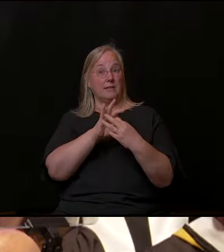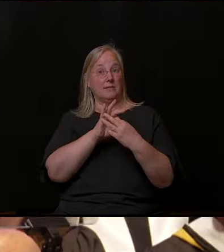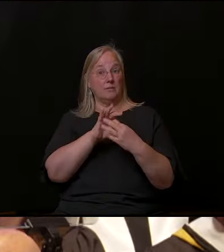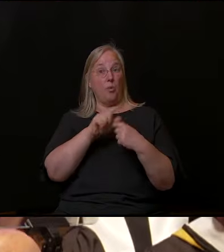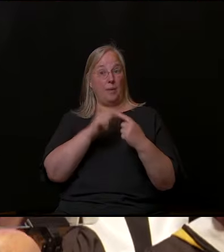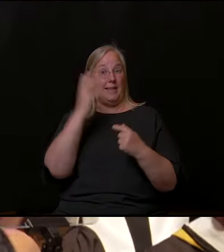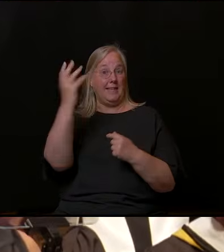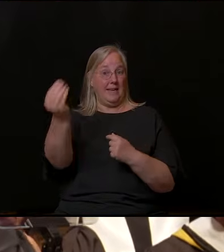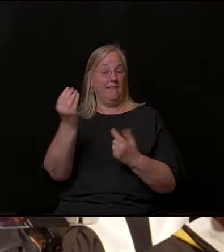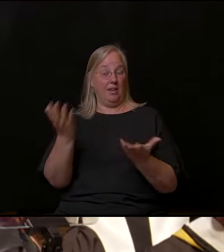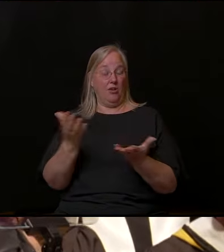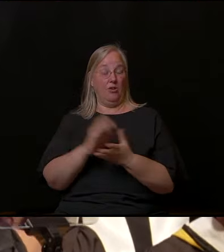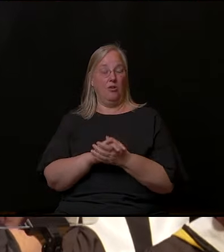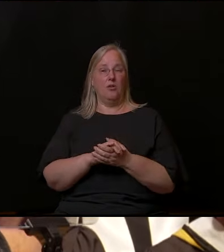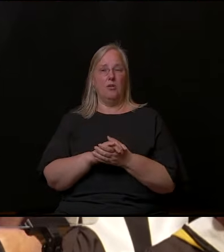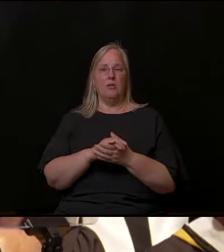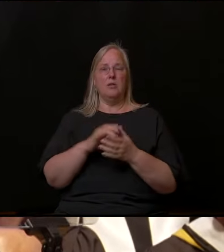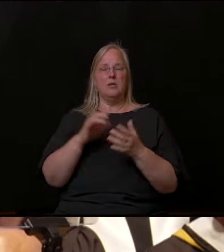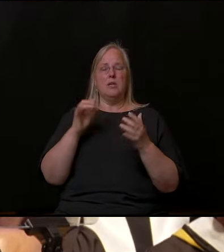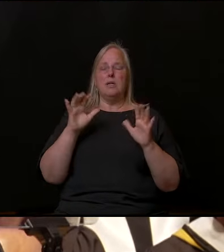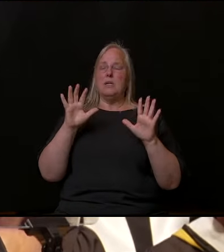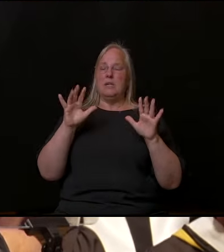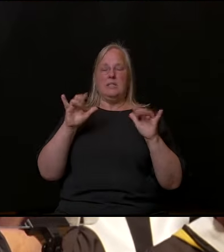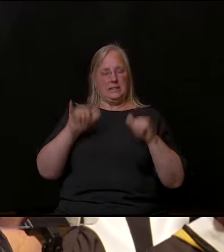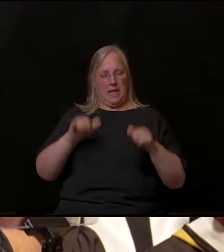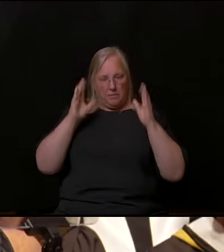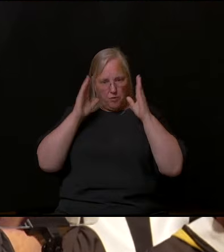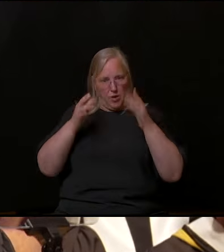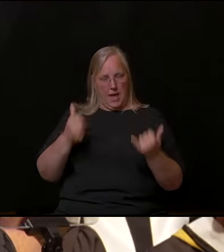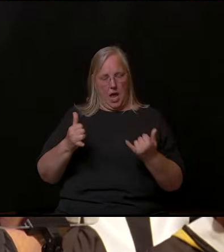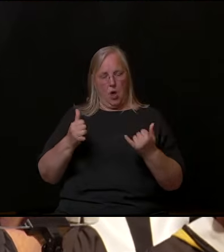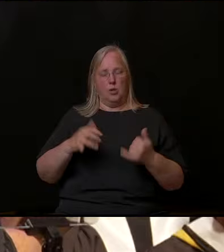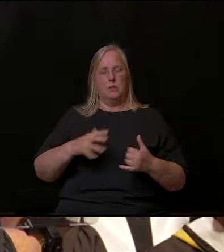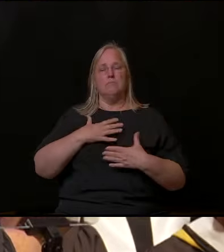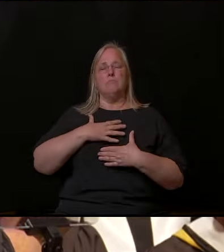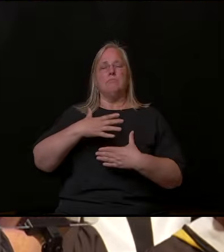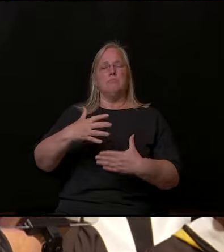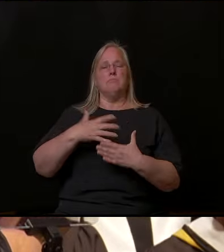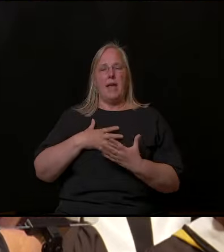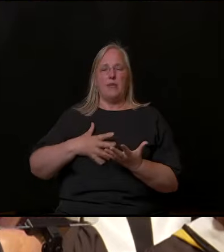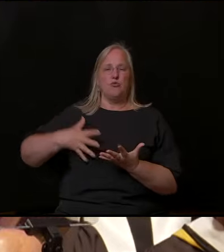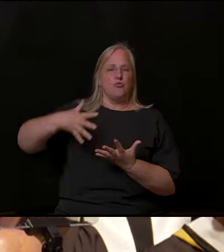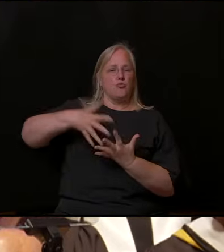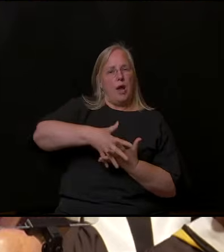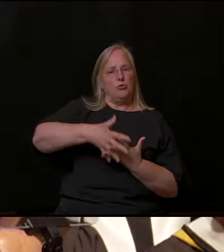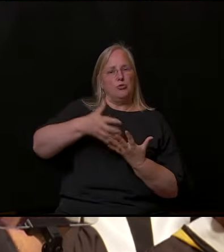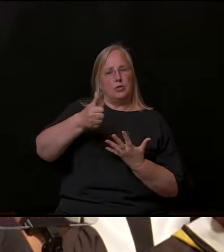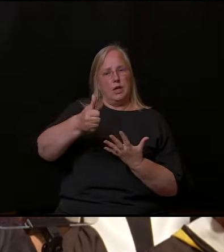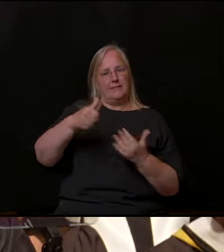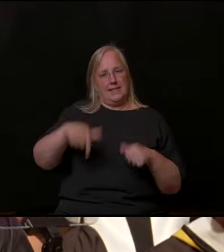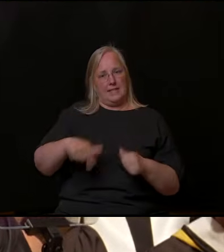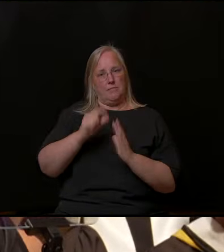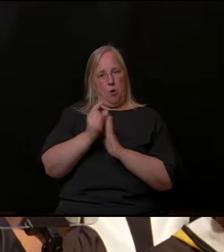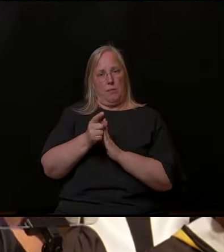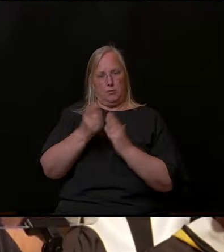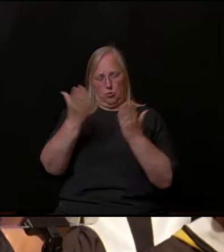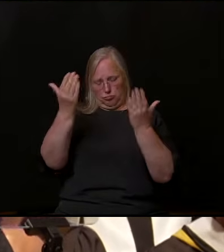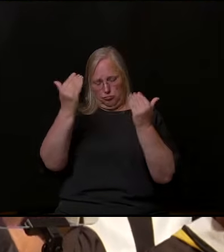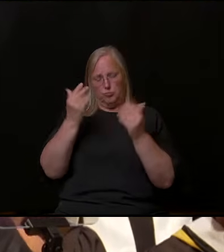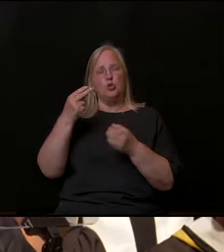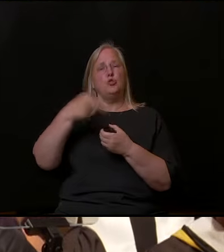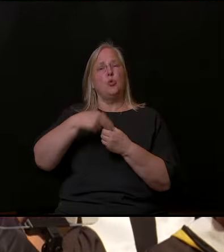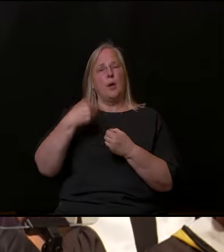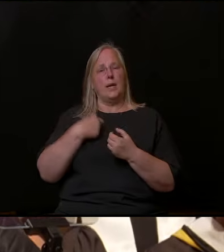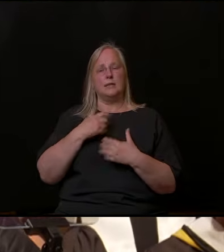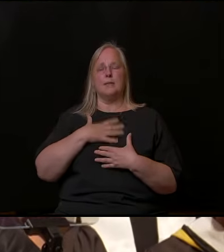room. Let's be present, take a deep breath, and ground ourselves in this moment. So if you'll join us. Let's breathe in.